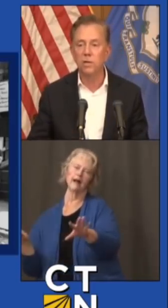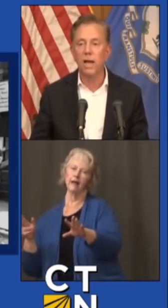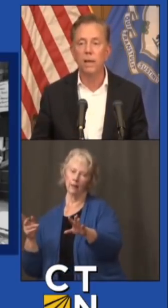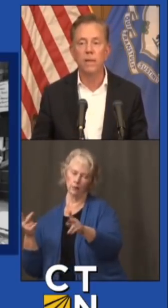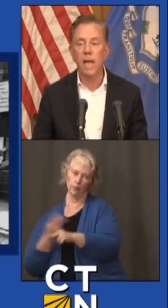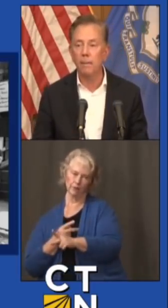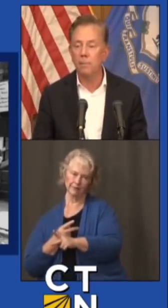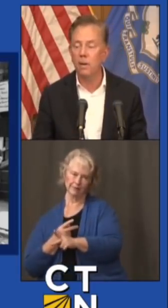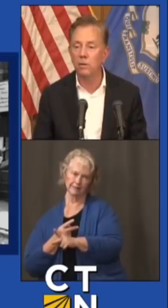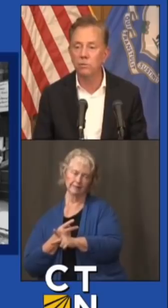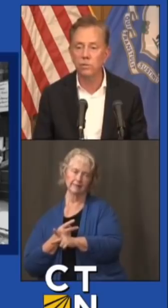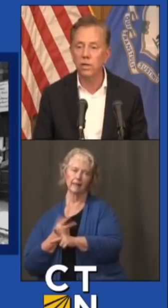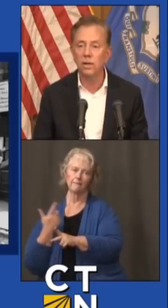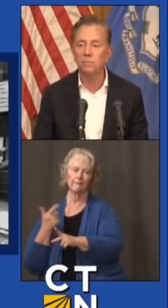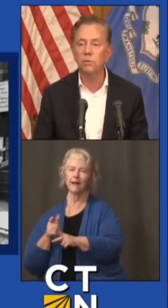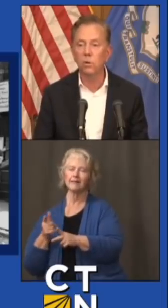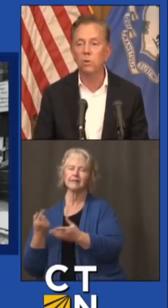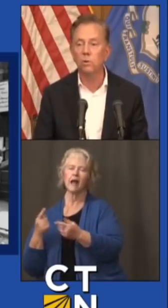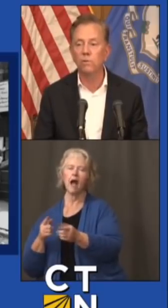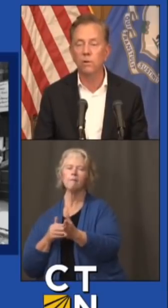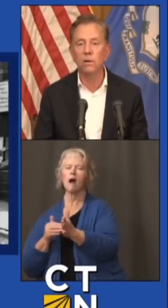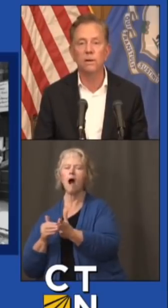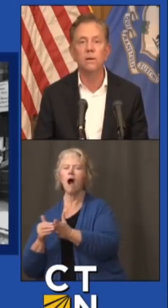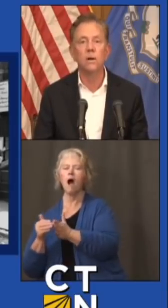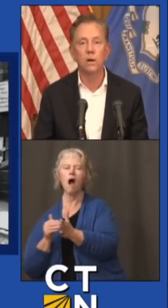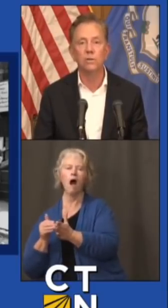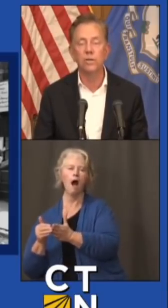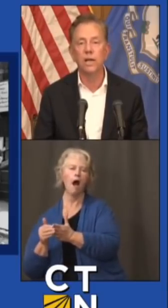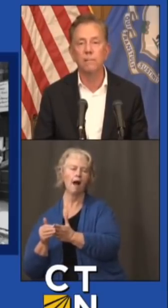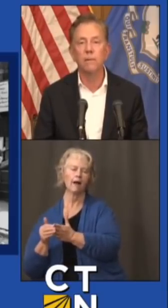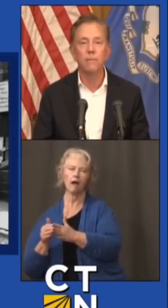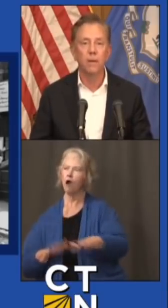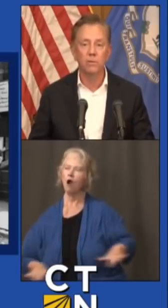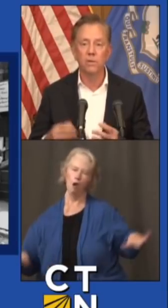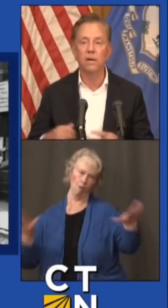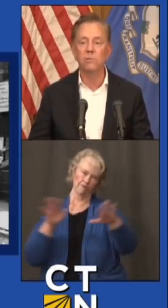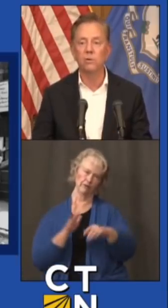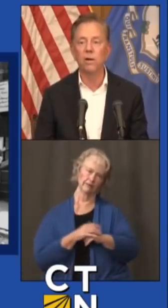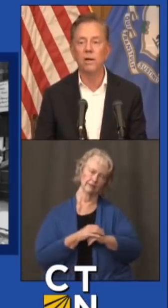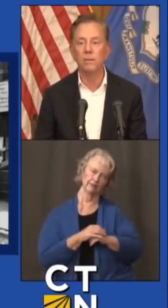because they happen hundreds of times all over our